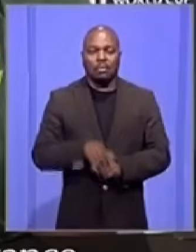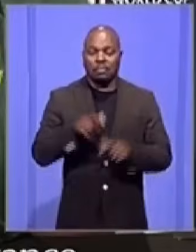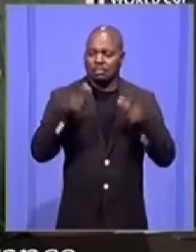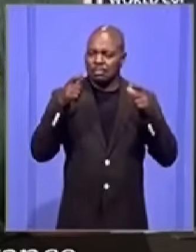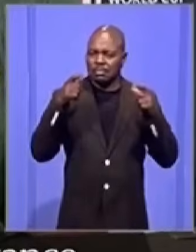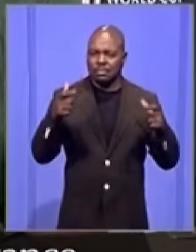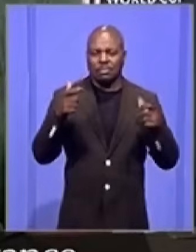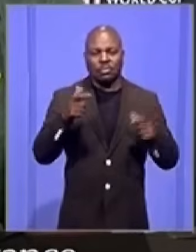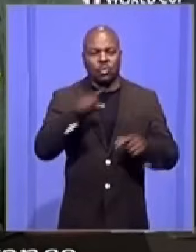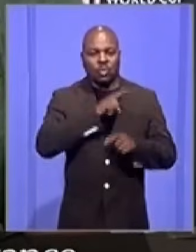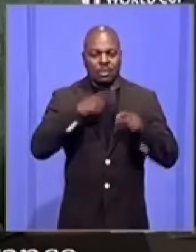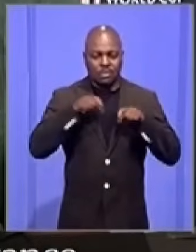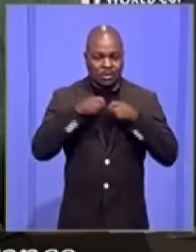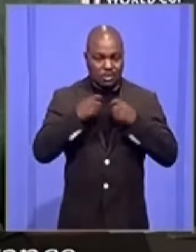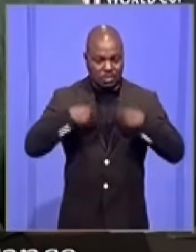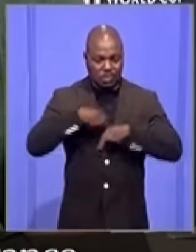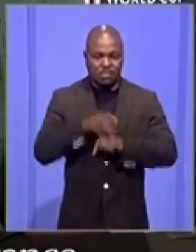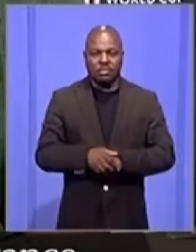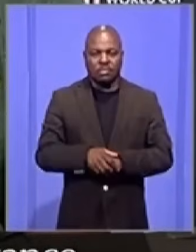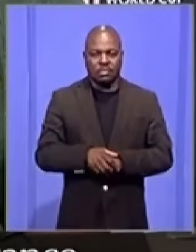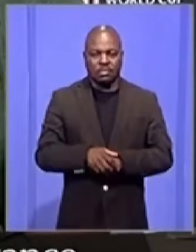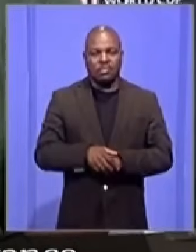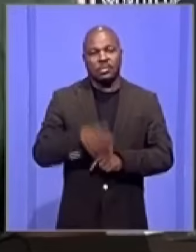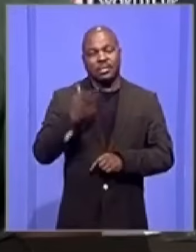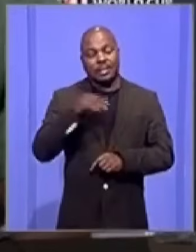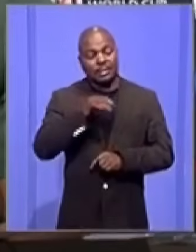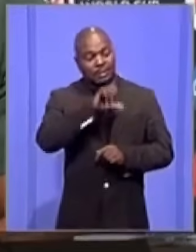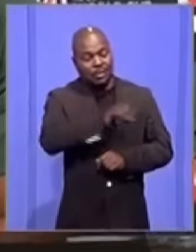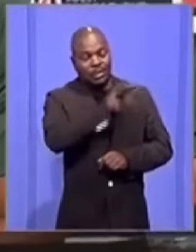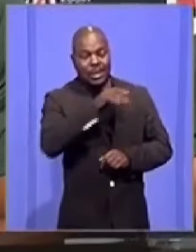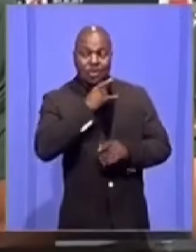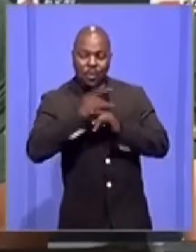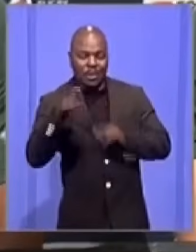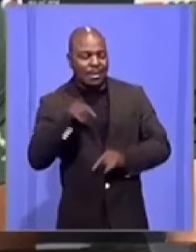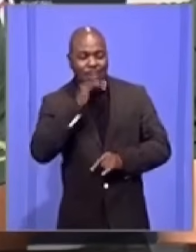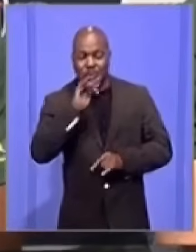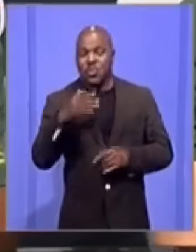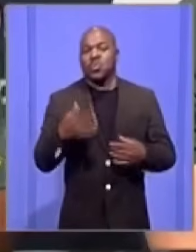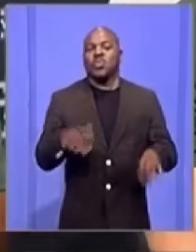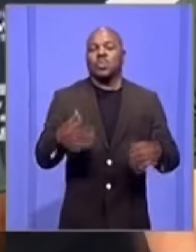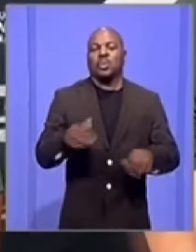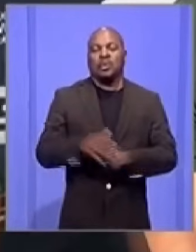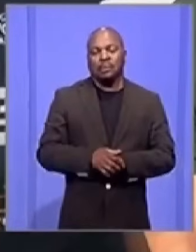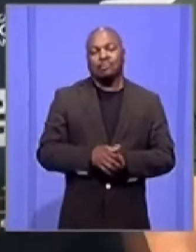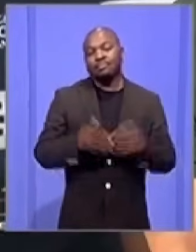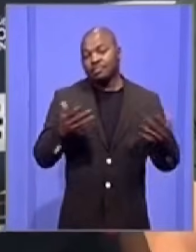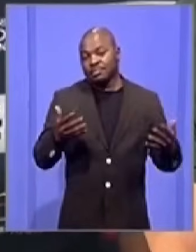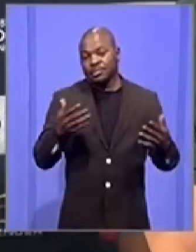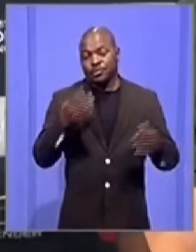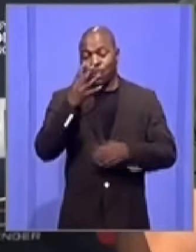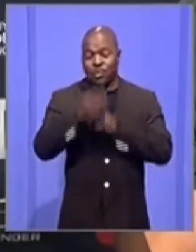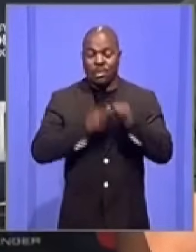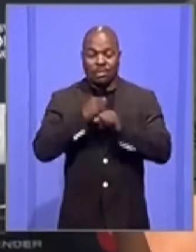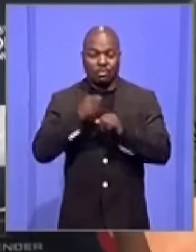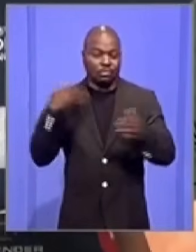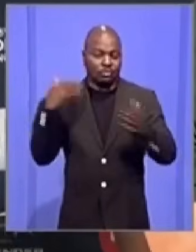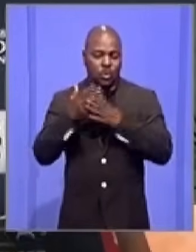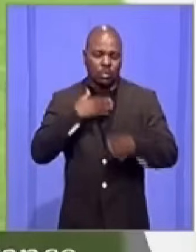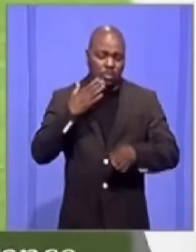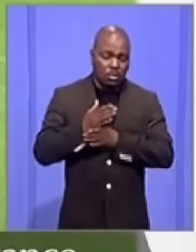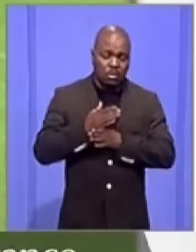not only for us as a team, but you know what it will mean for the country as well. And yeah, there's been obviously 4 years of